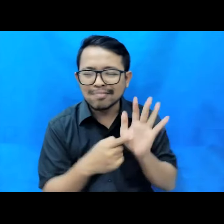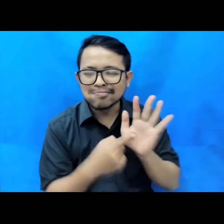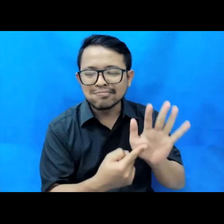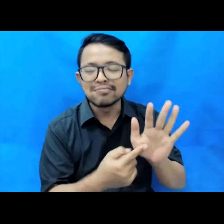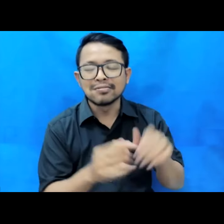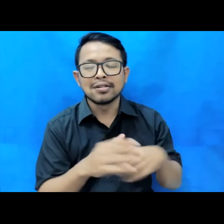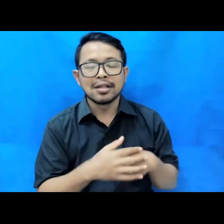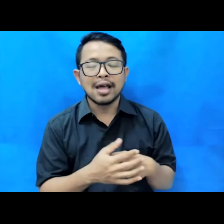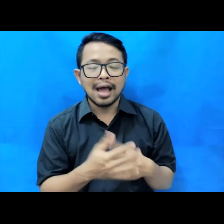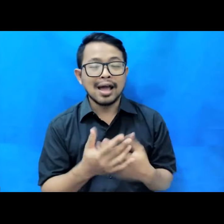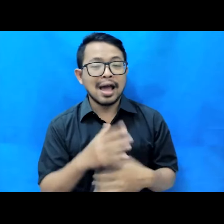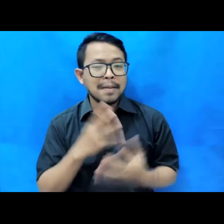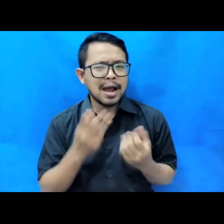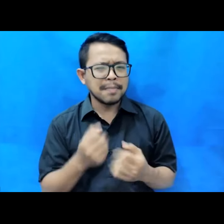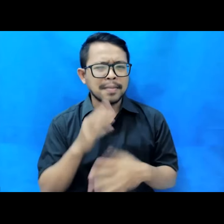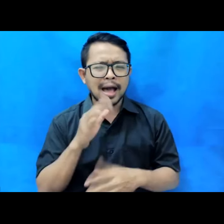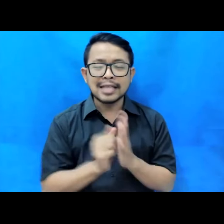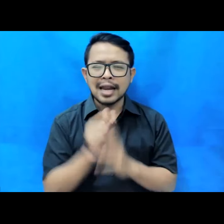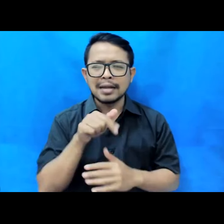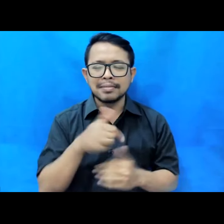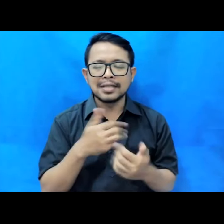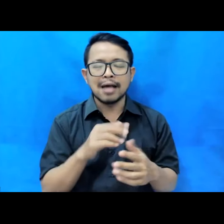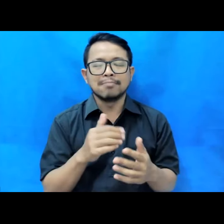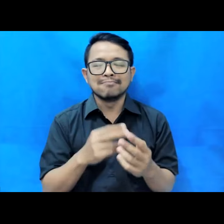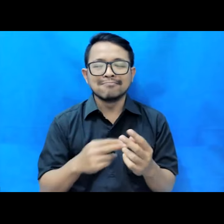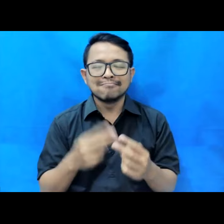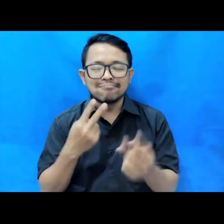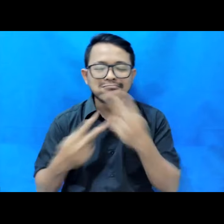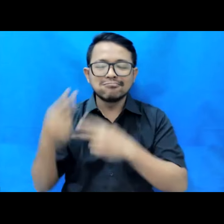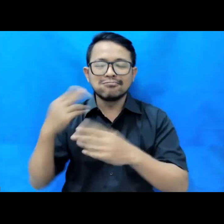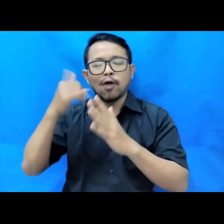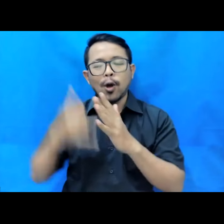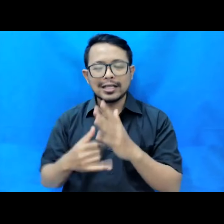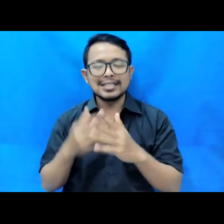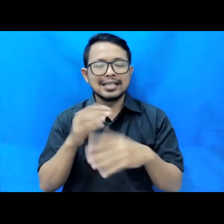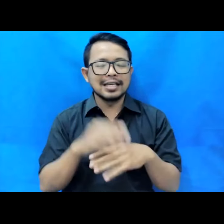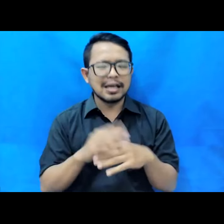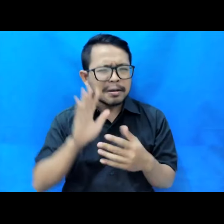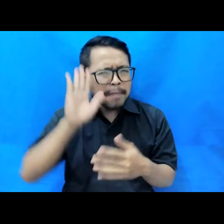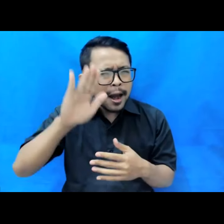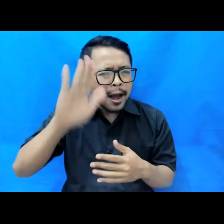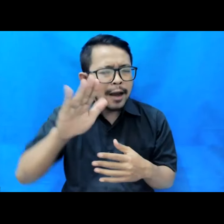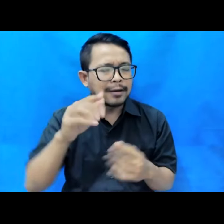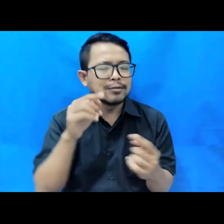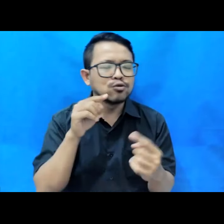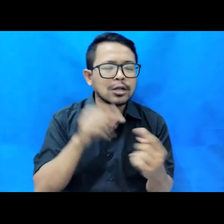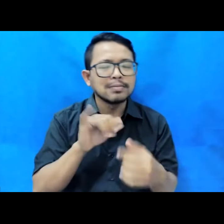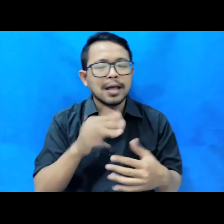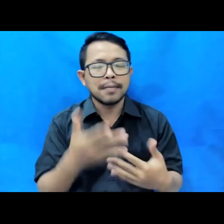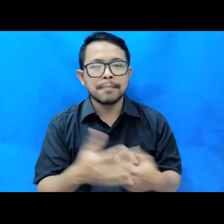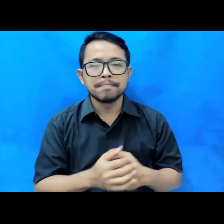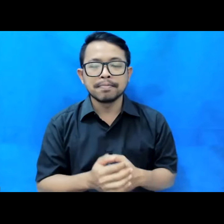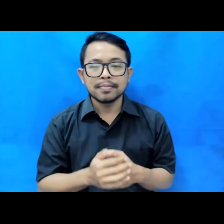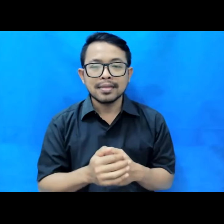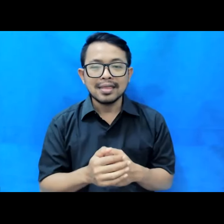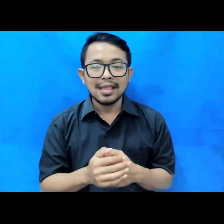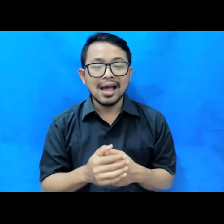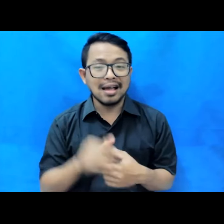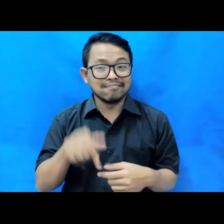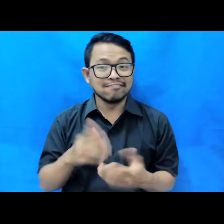presented. Now, we hope that this event will also be space to provide what we can do together in the future. Now, in this good